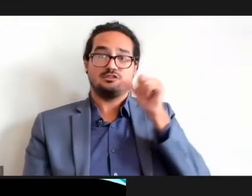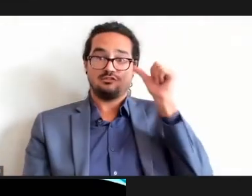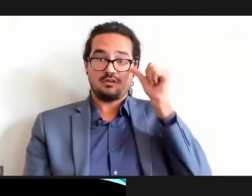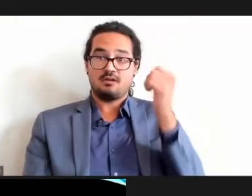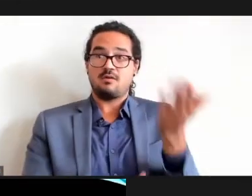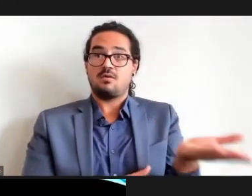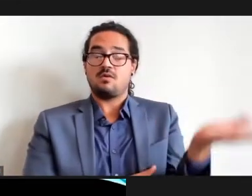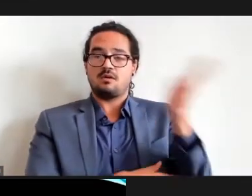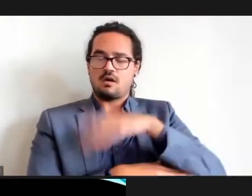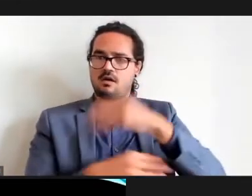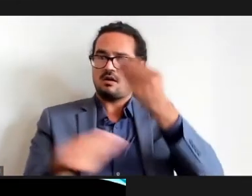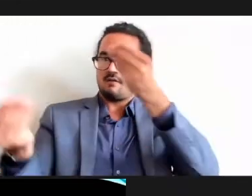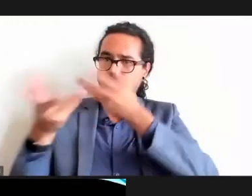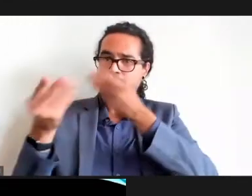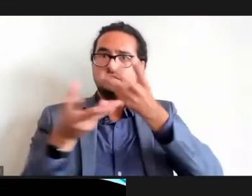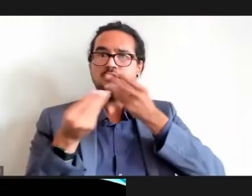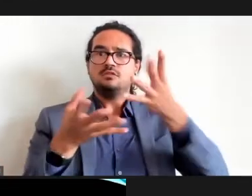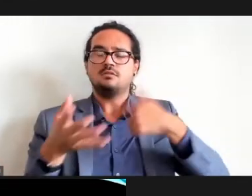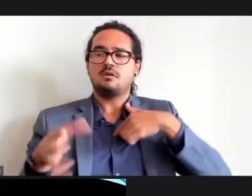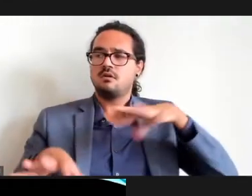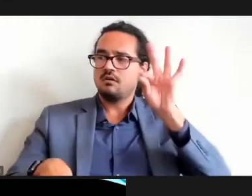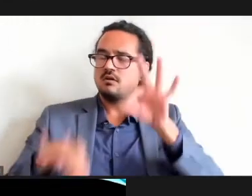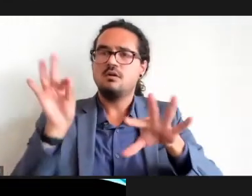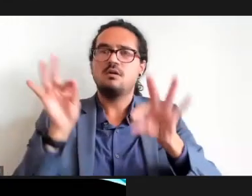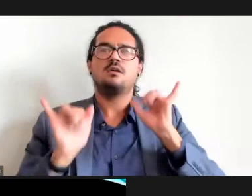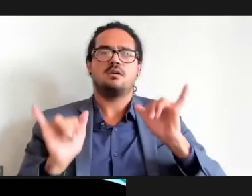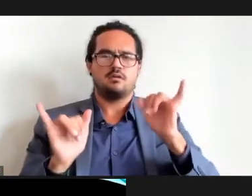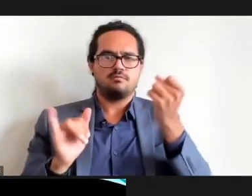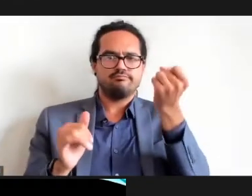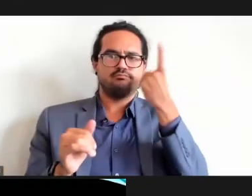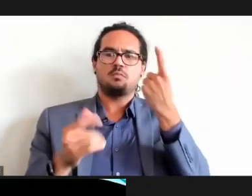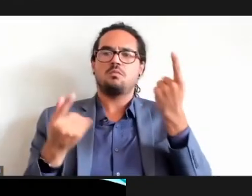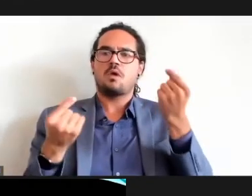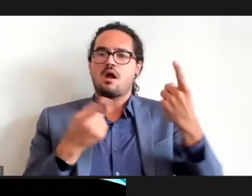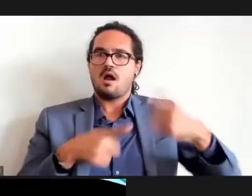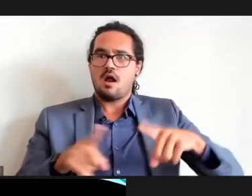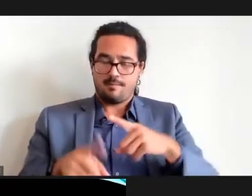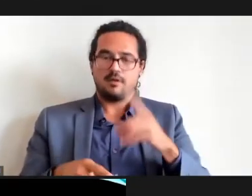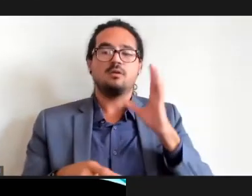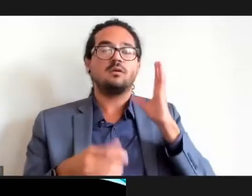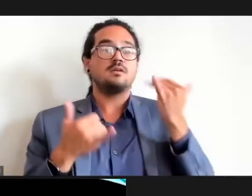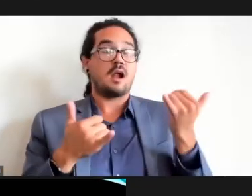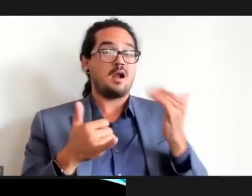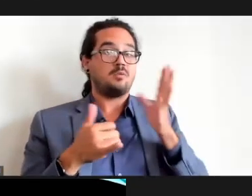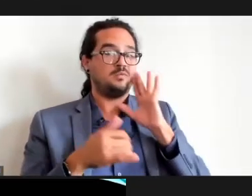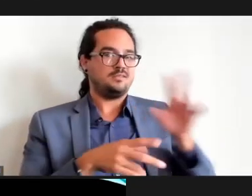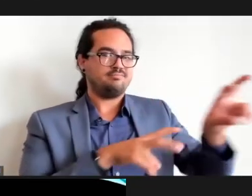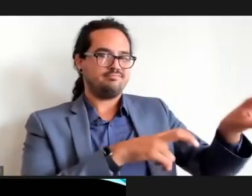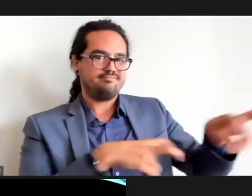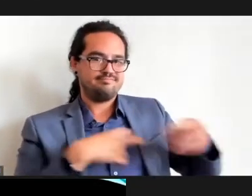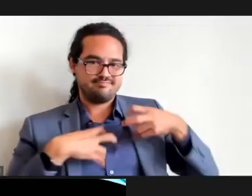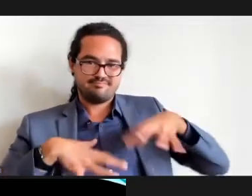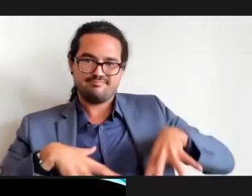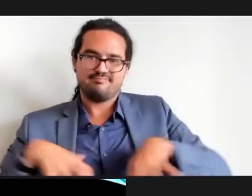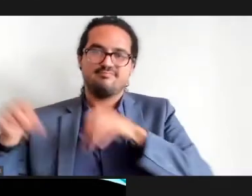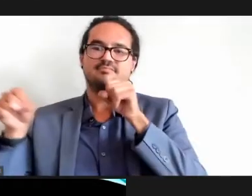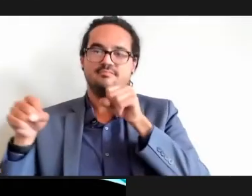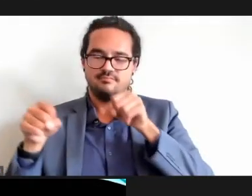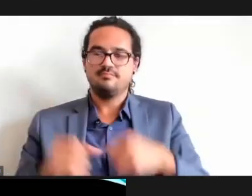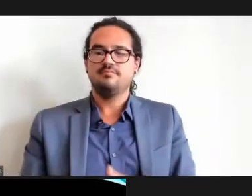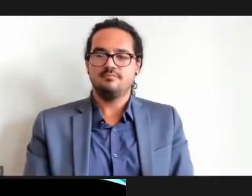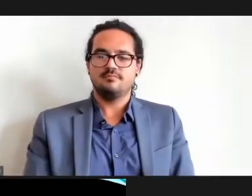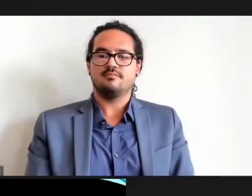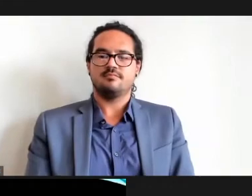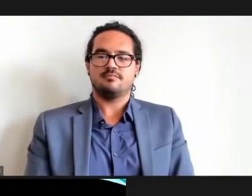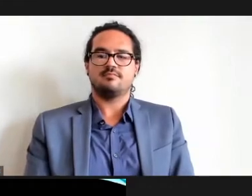on and being ready to tag in and pick up where he left off. So I do want to mention that our